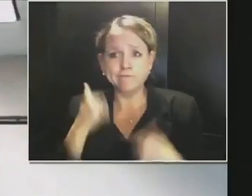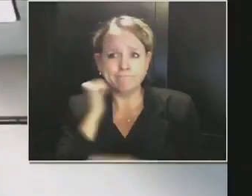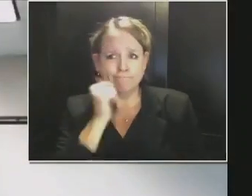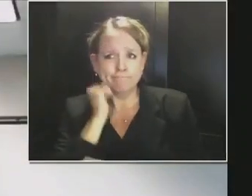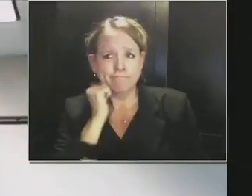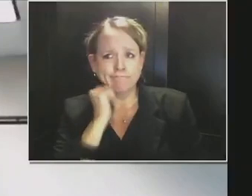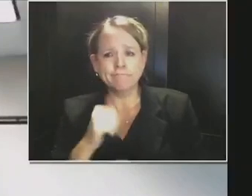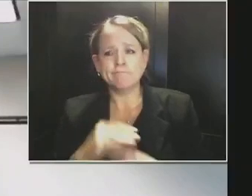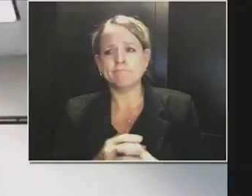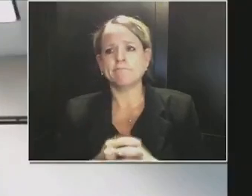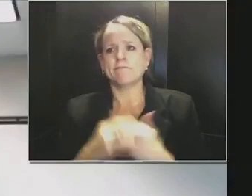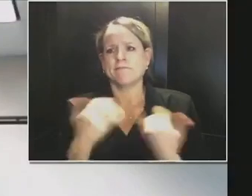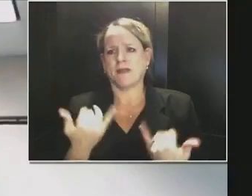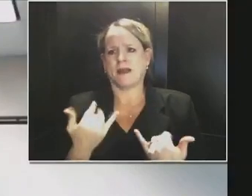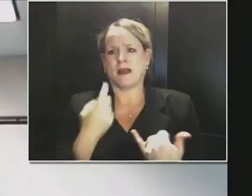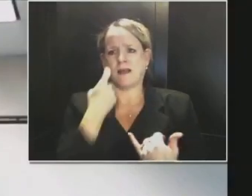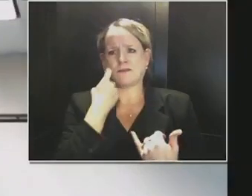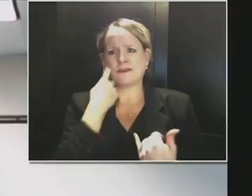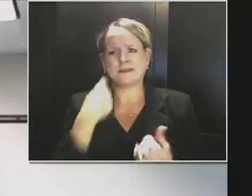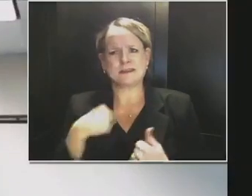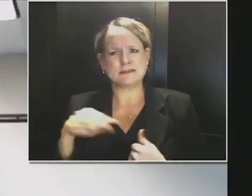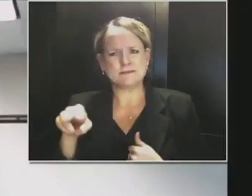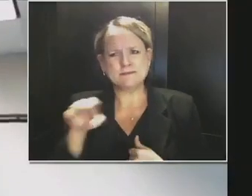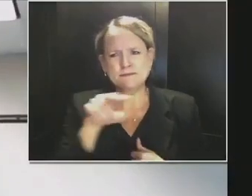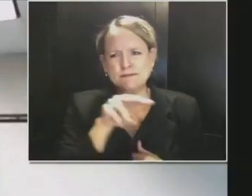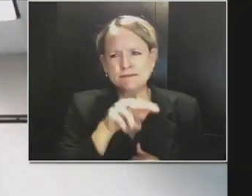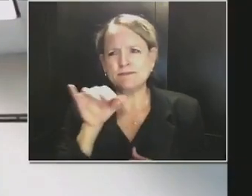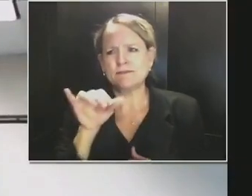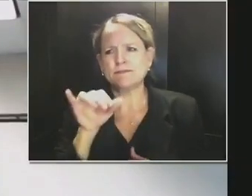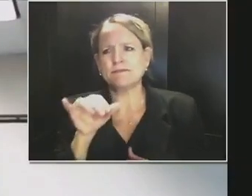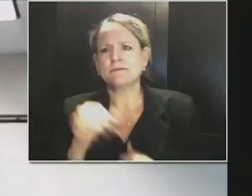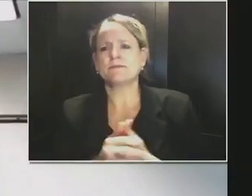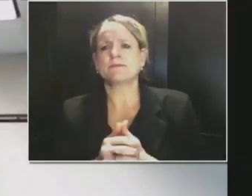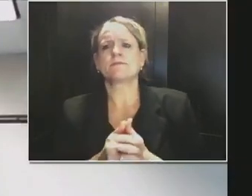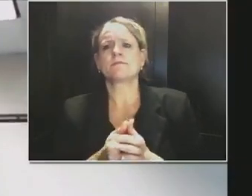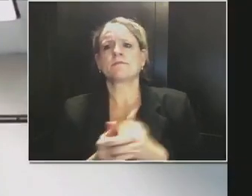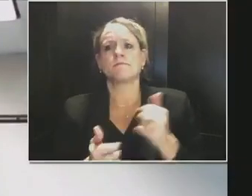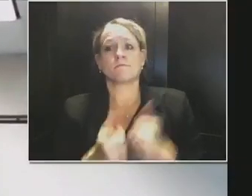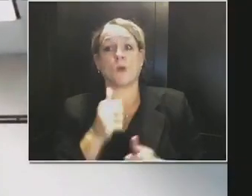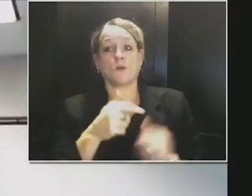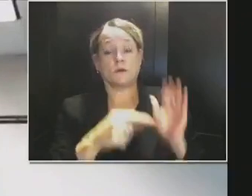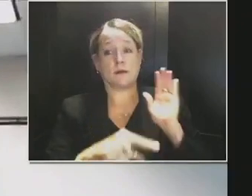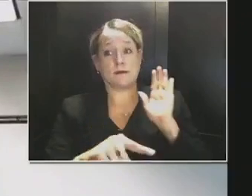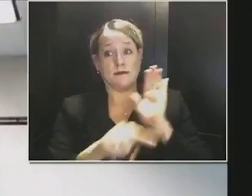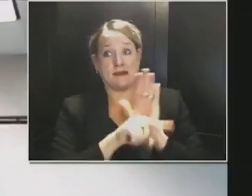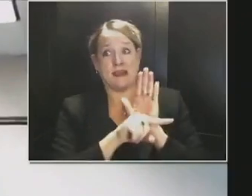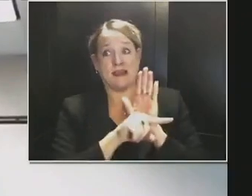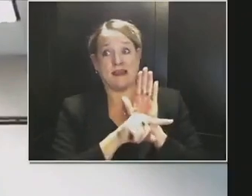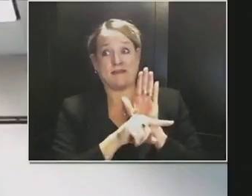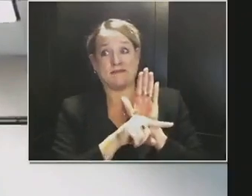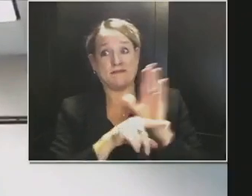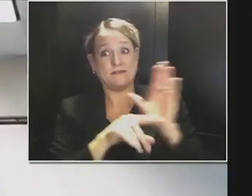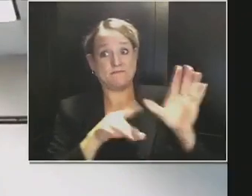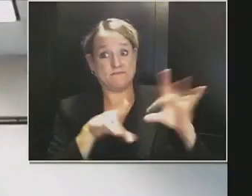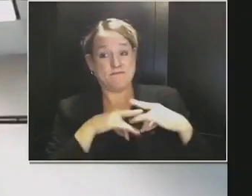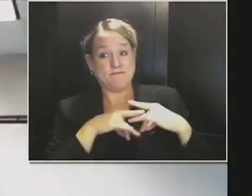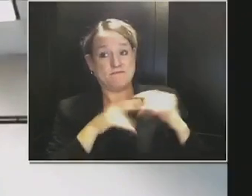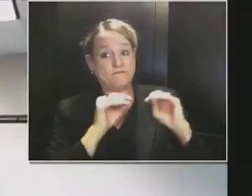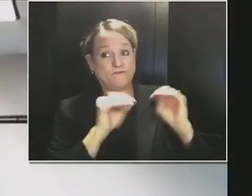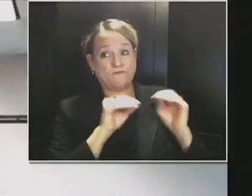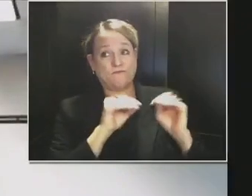system into the live reporting area may be affecting these data. So the first